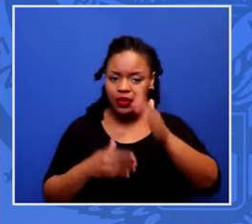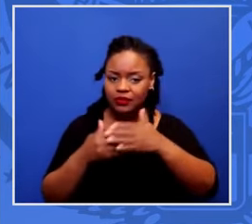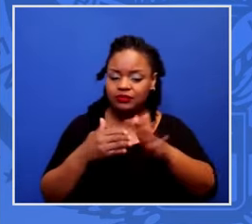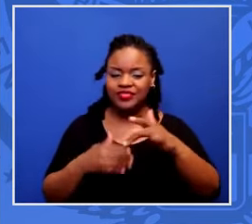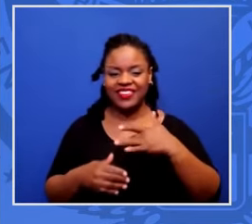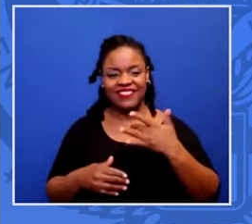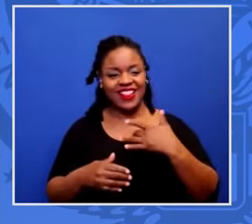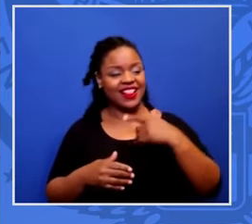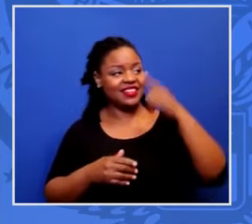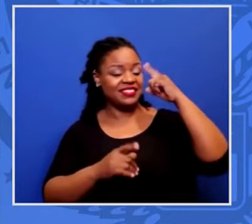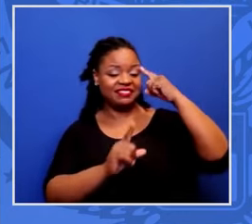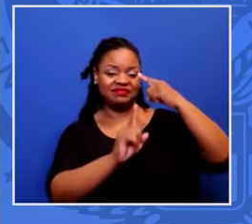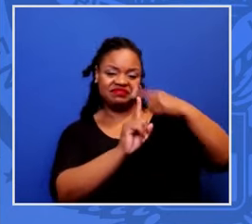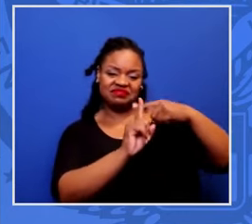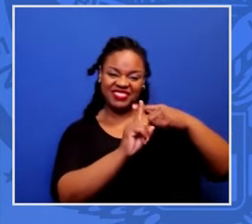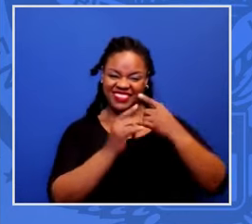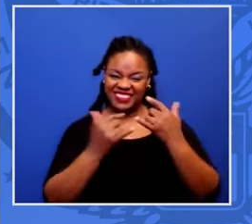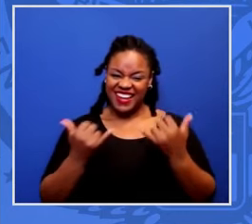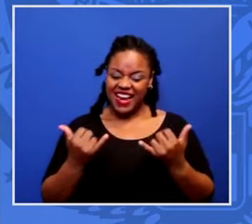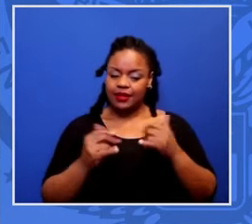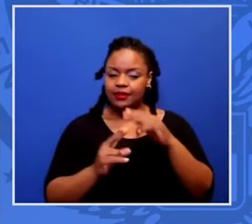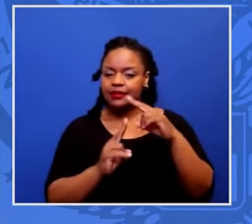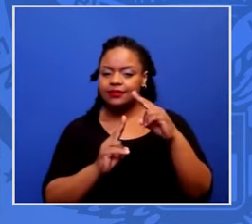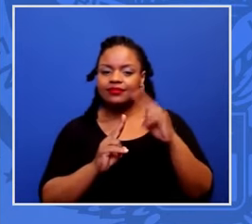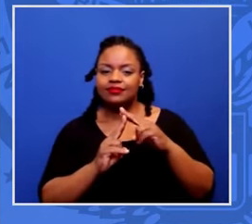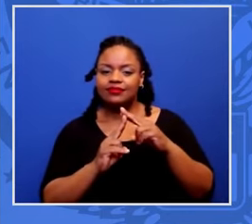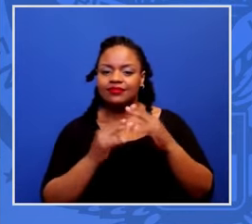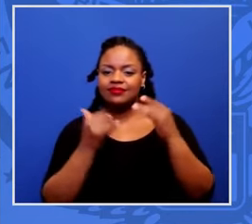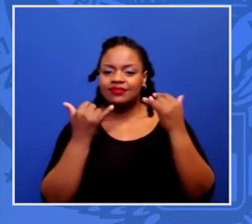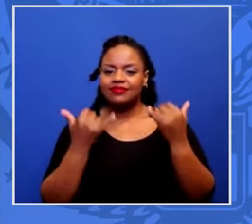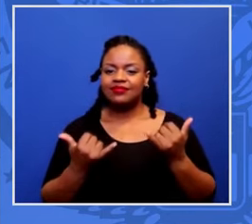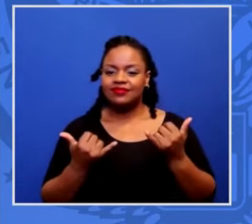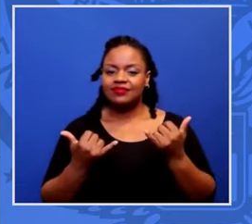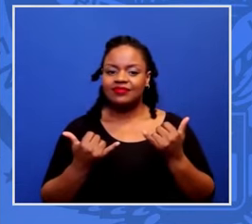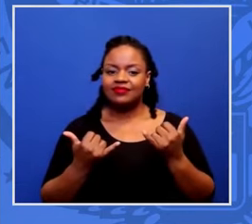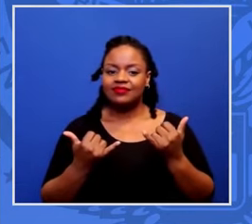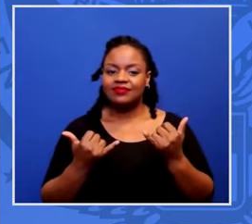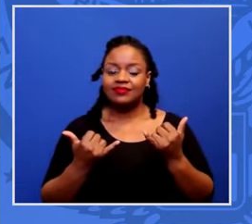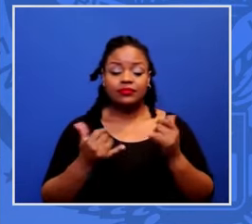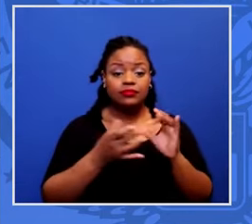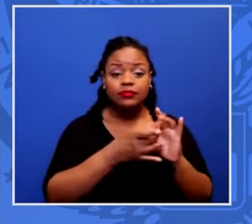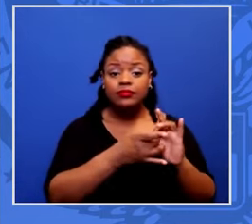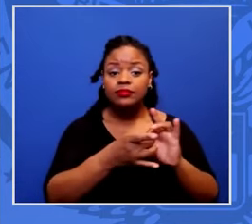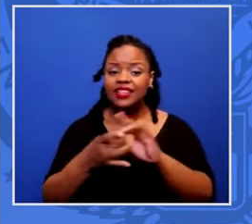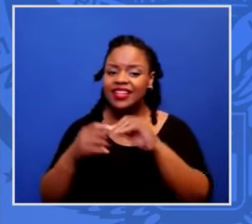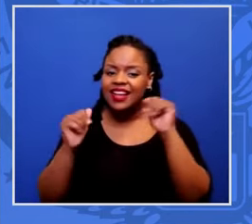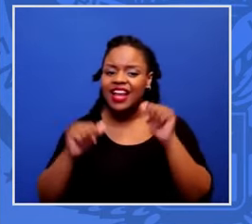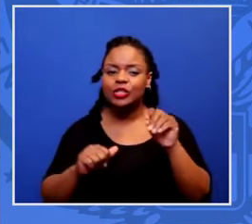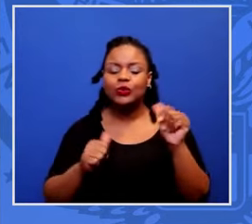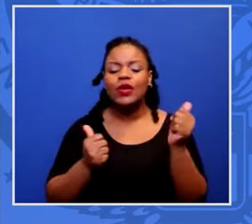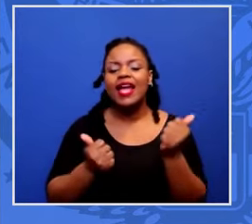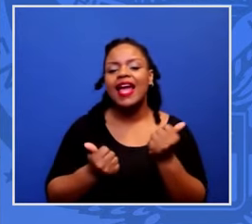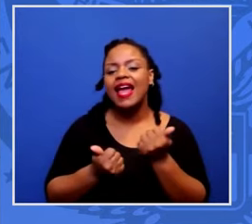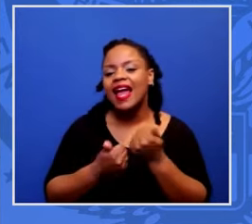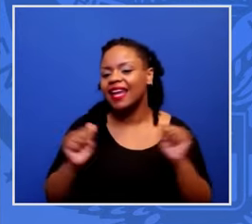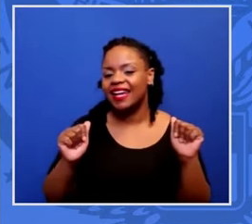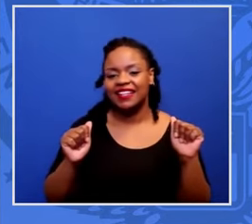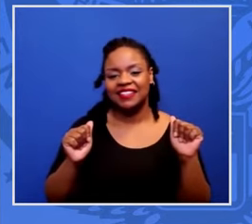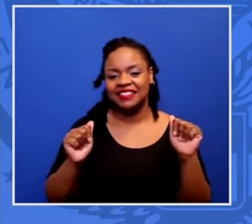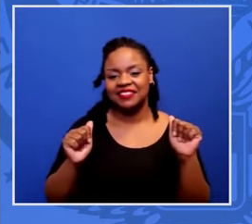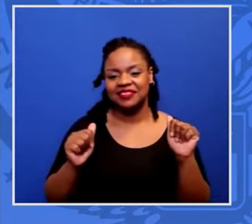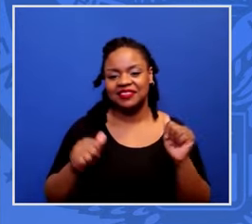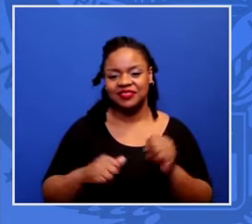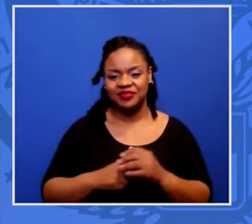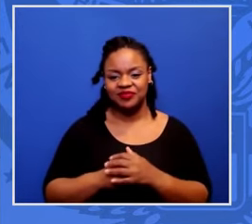isn't anything we can't do if we do it together. And that's what you'll see tonight. Stories